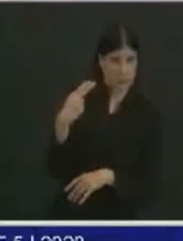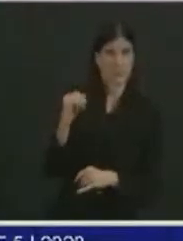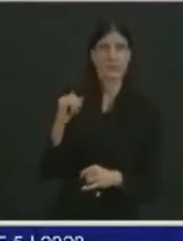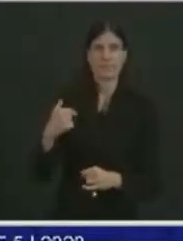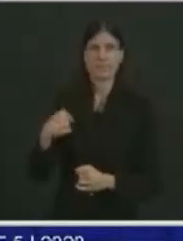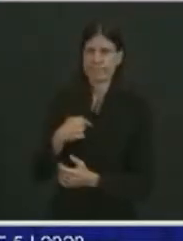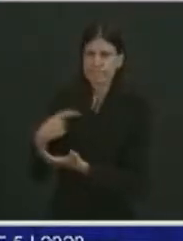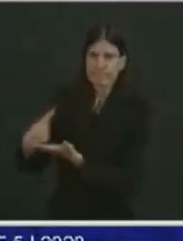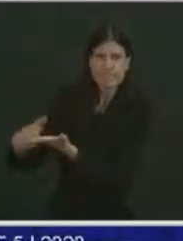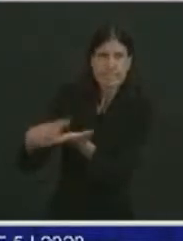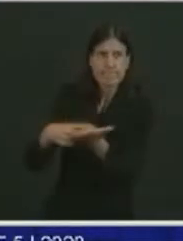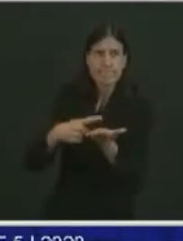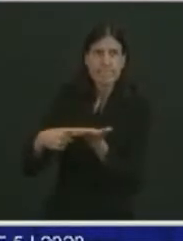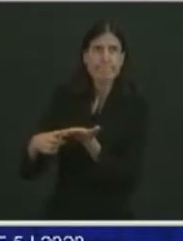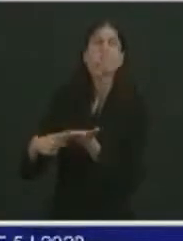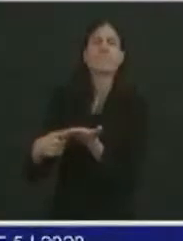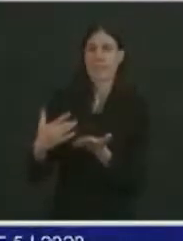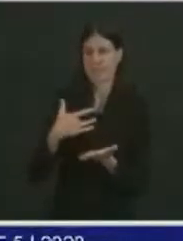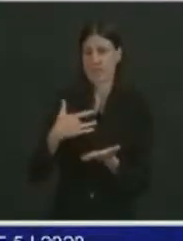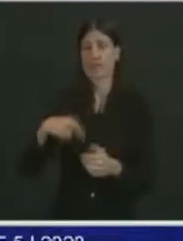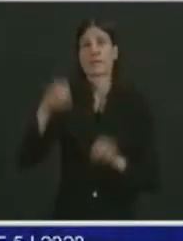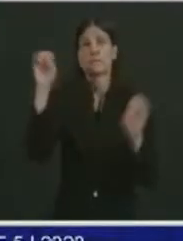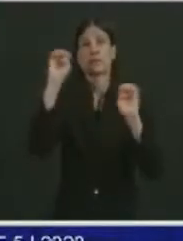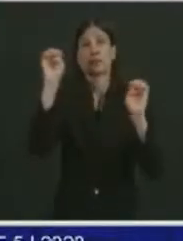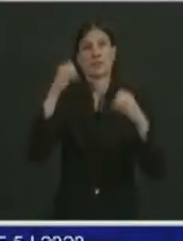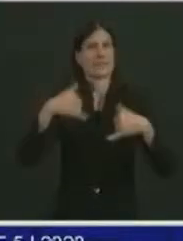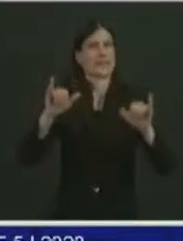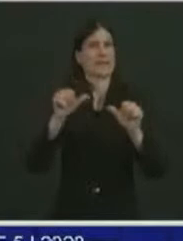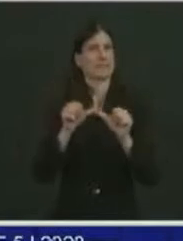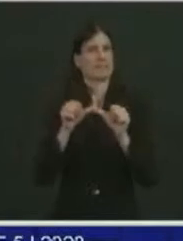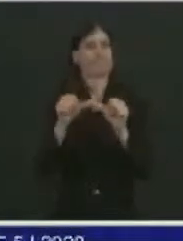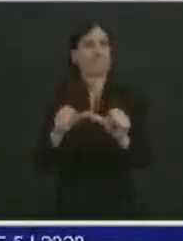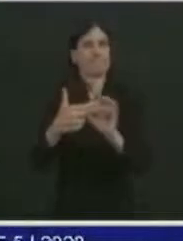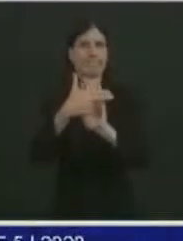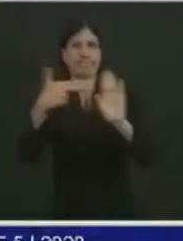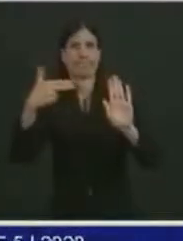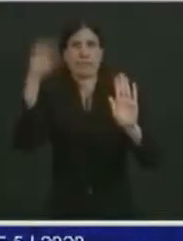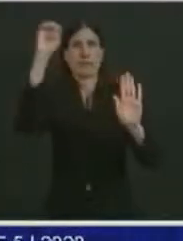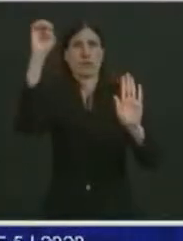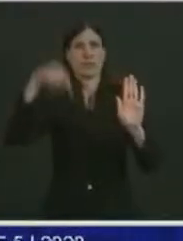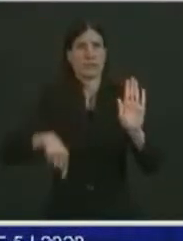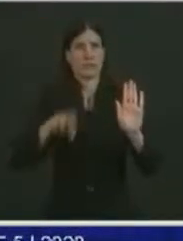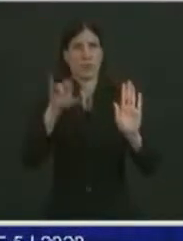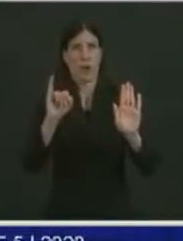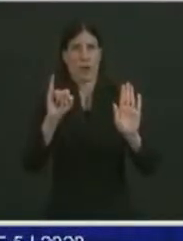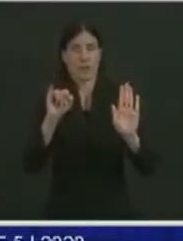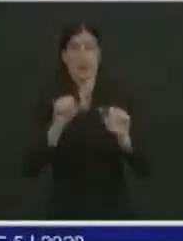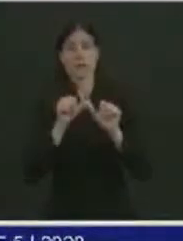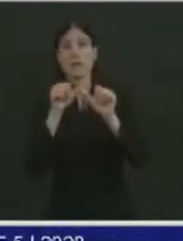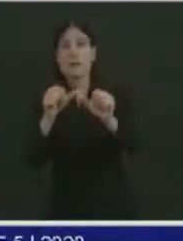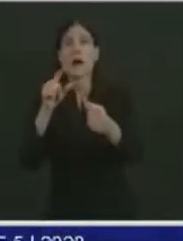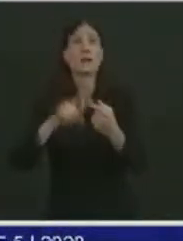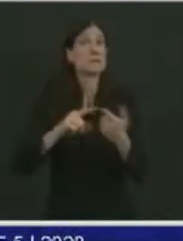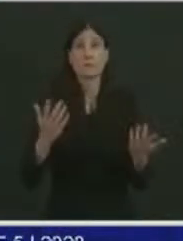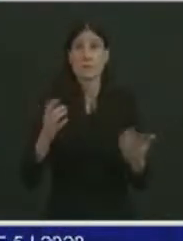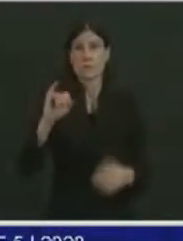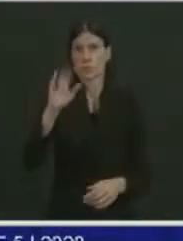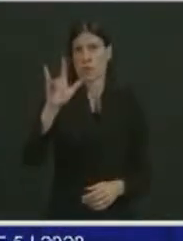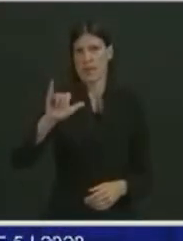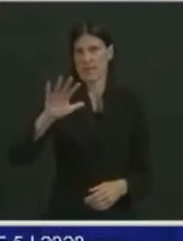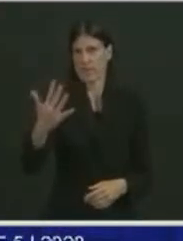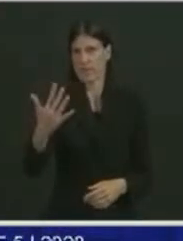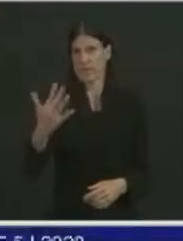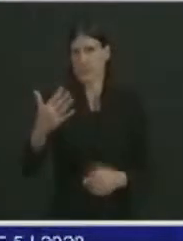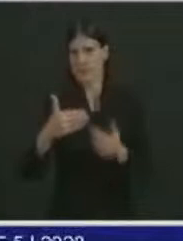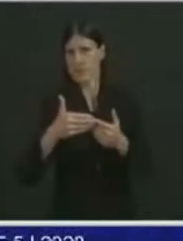again reissued that state of emergency until the 5th of July. So until the 5th of